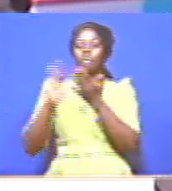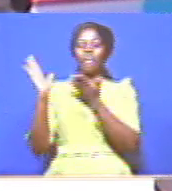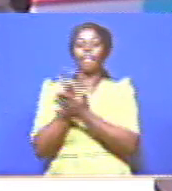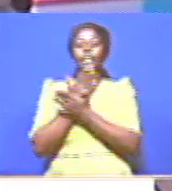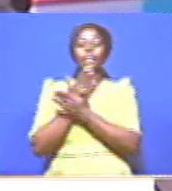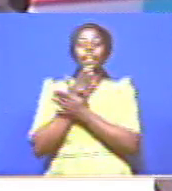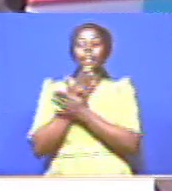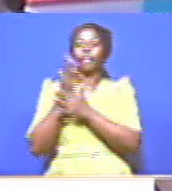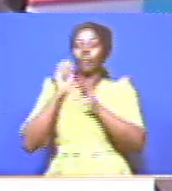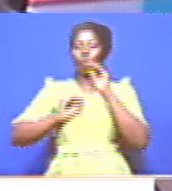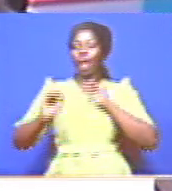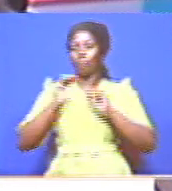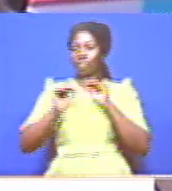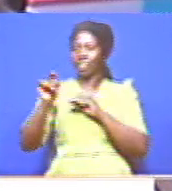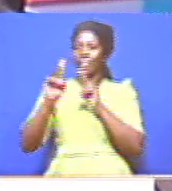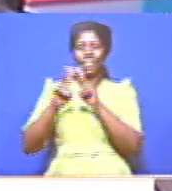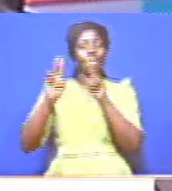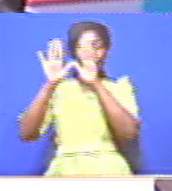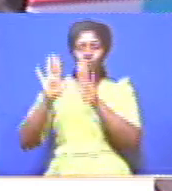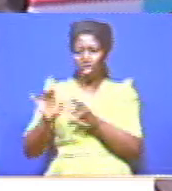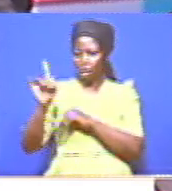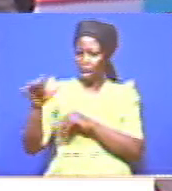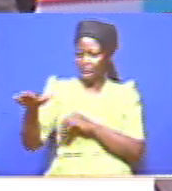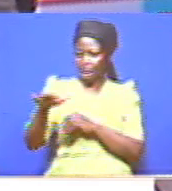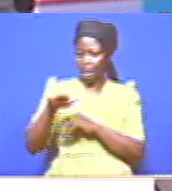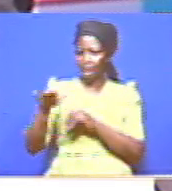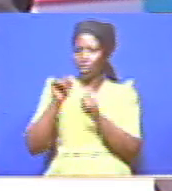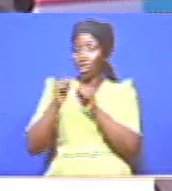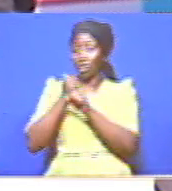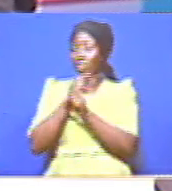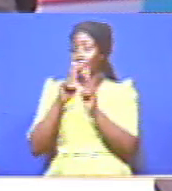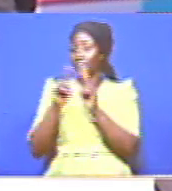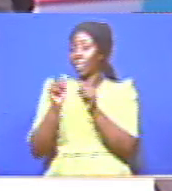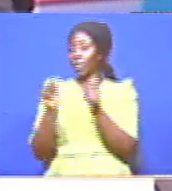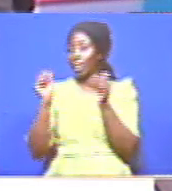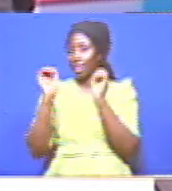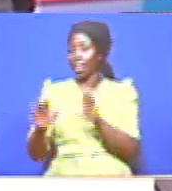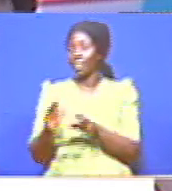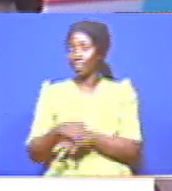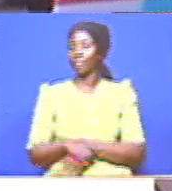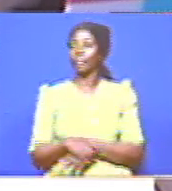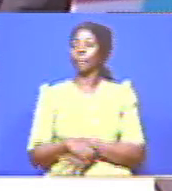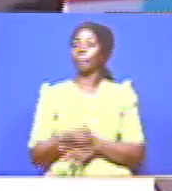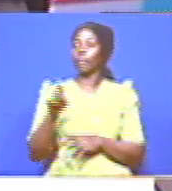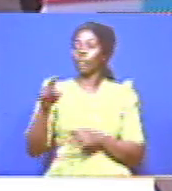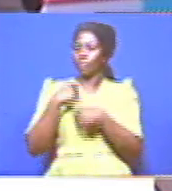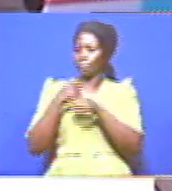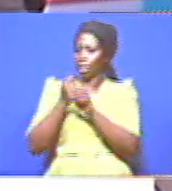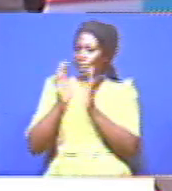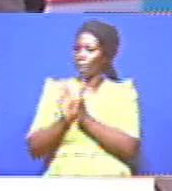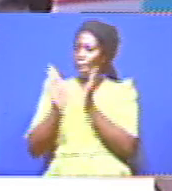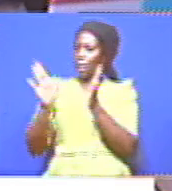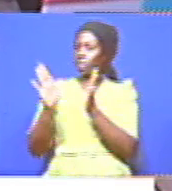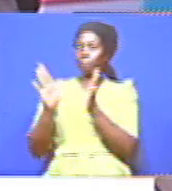very critical. And this is one area that we are not doing very well. Mm-hmm. How do you really make the public